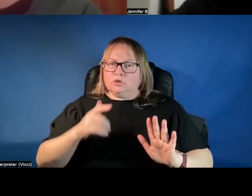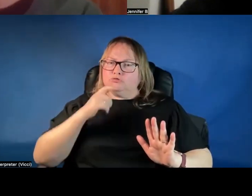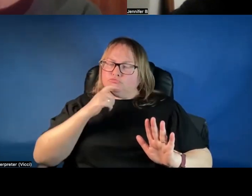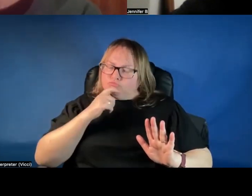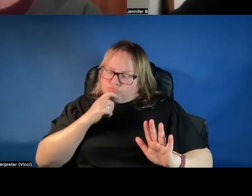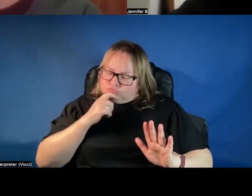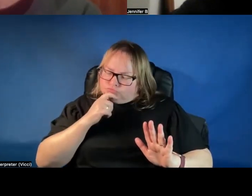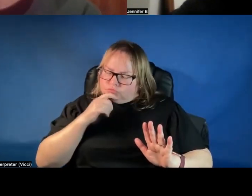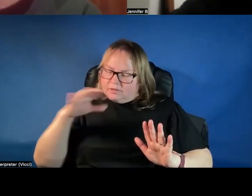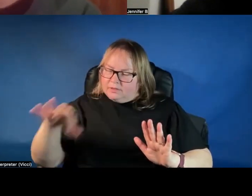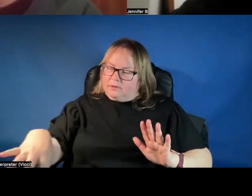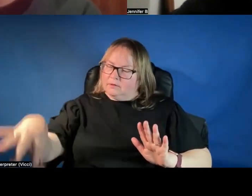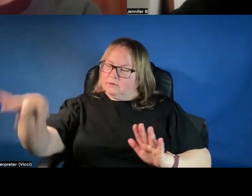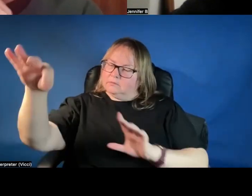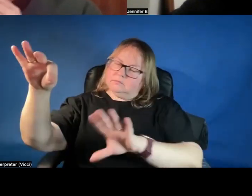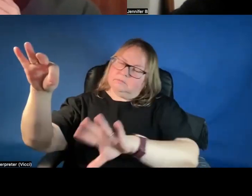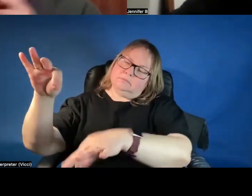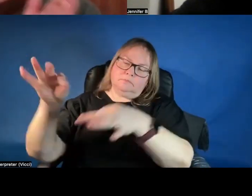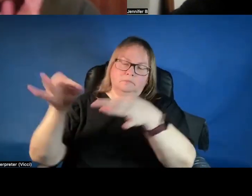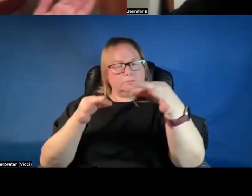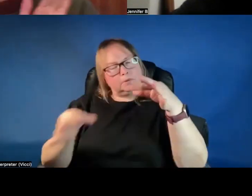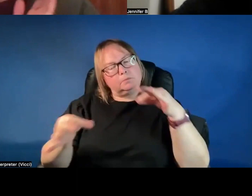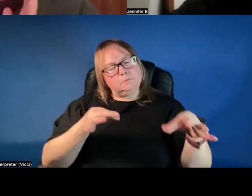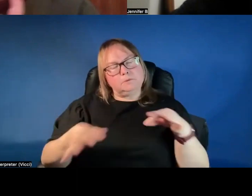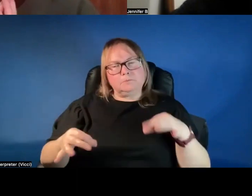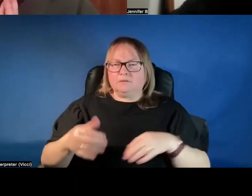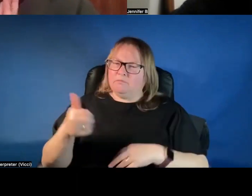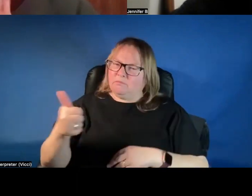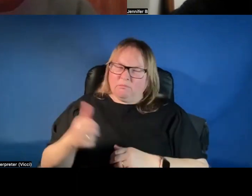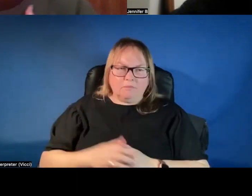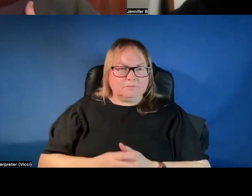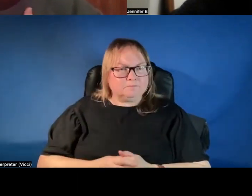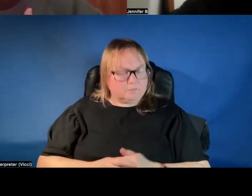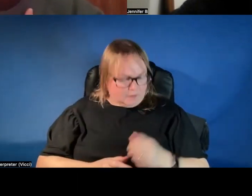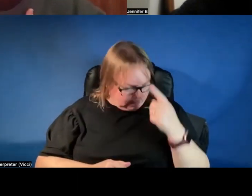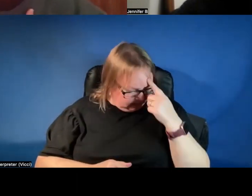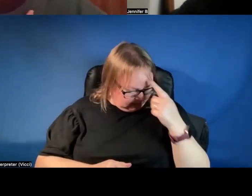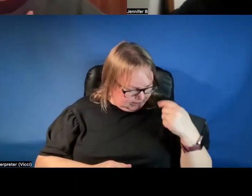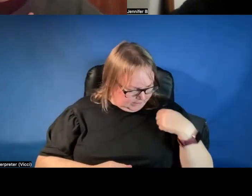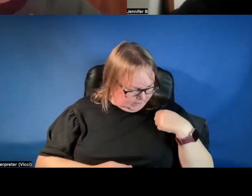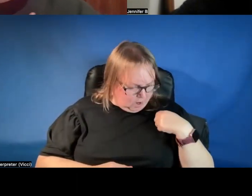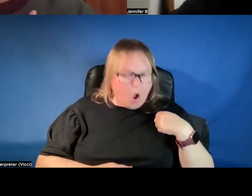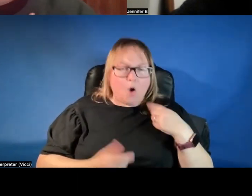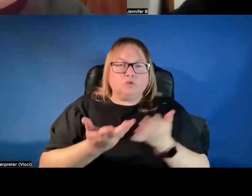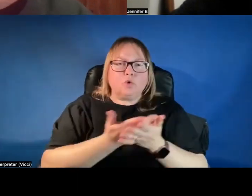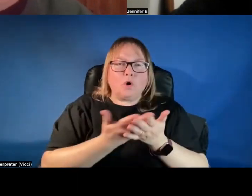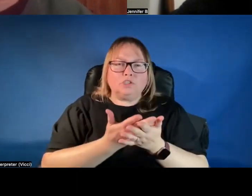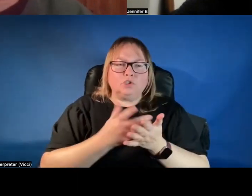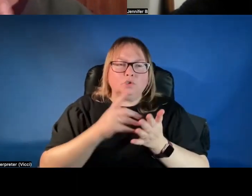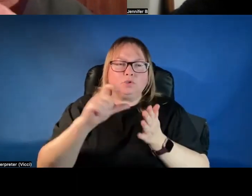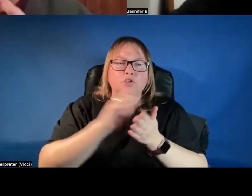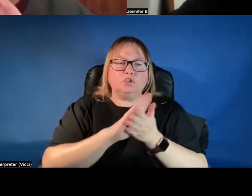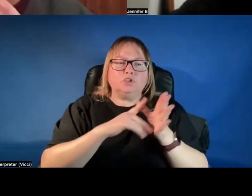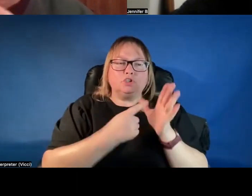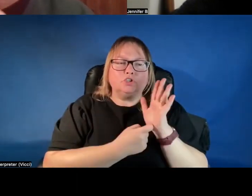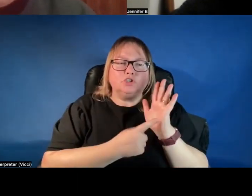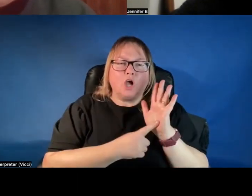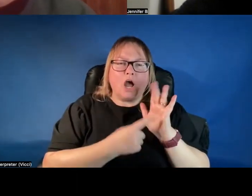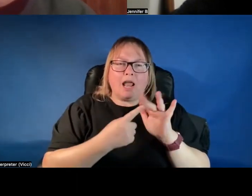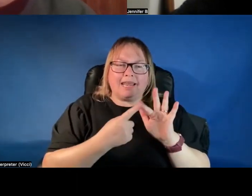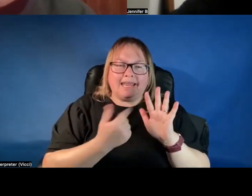about no, I think it wasn't, it was something else. We were talking to Charlie Fitz about a film that they